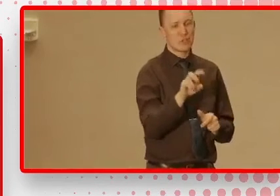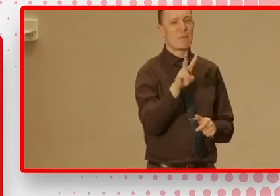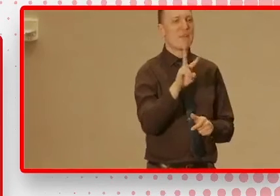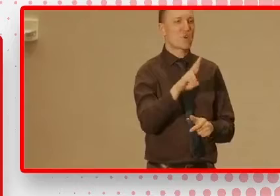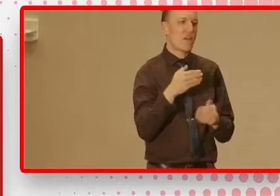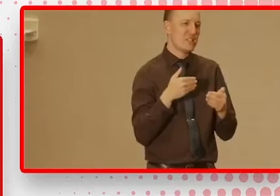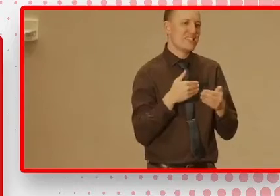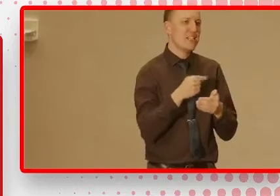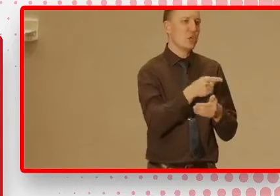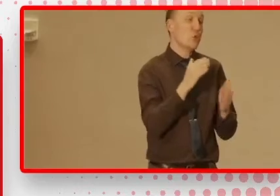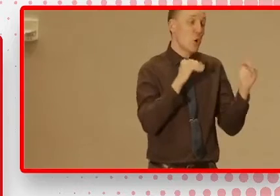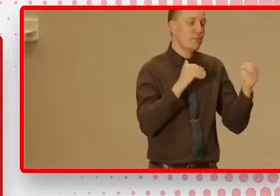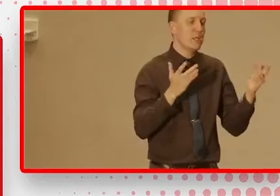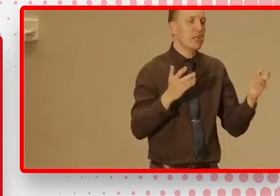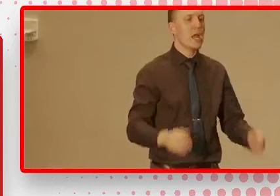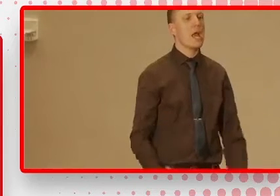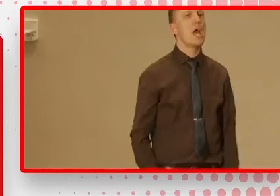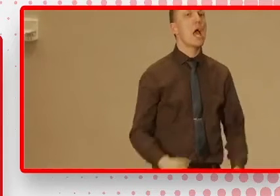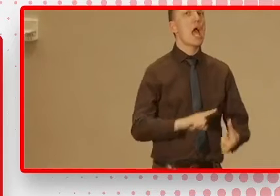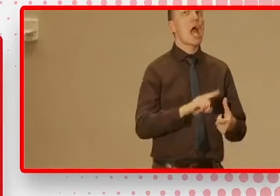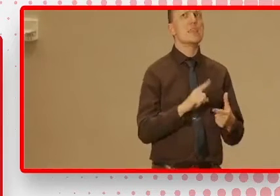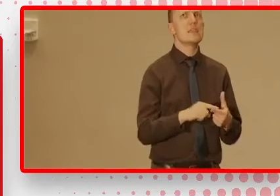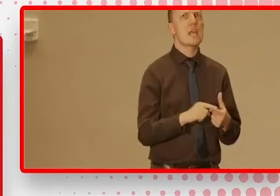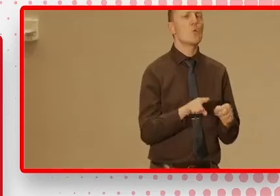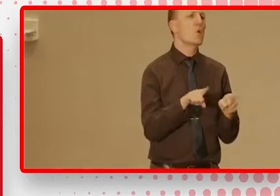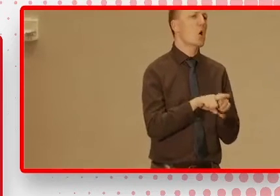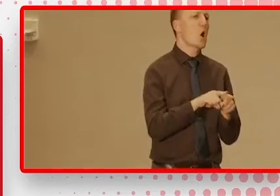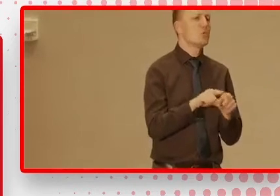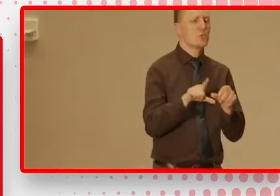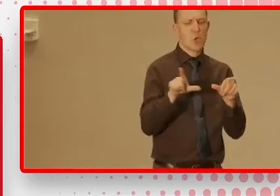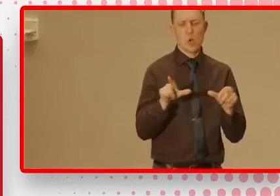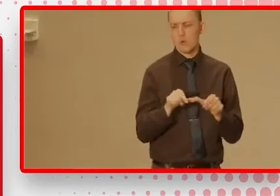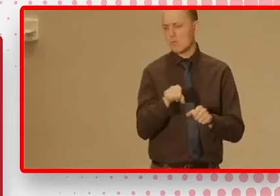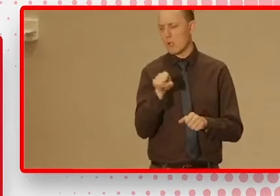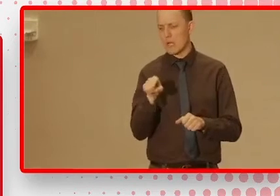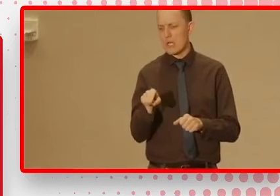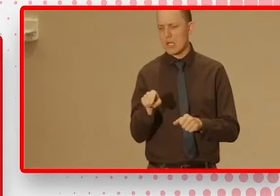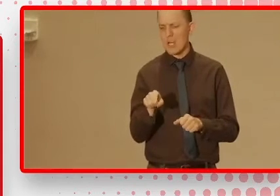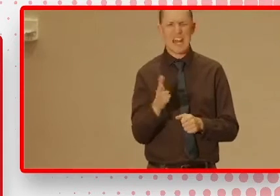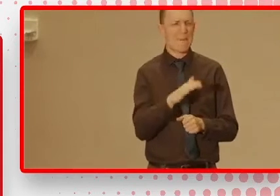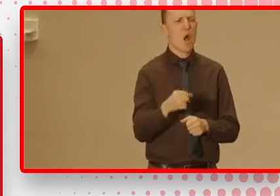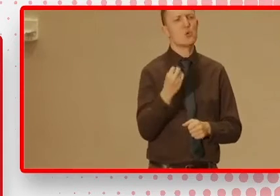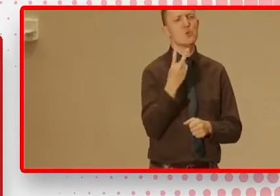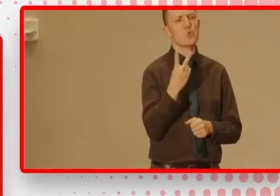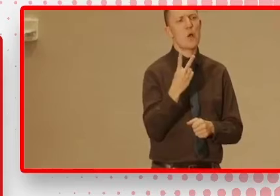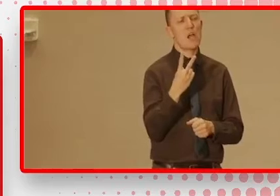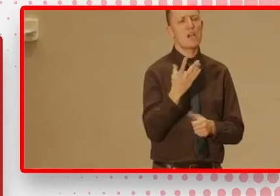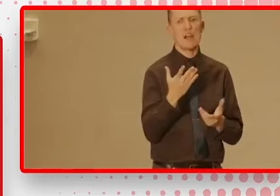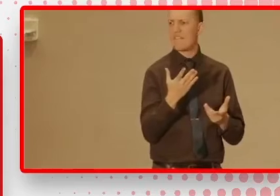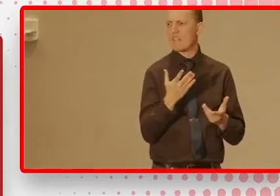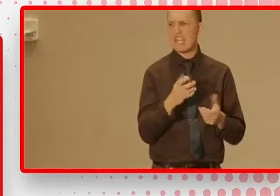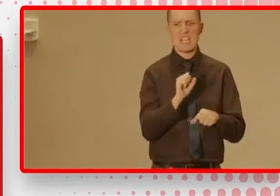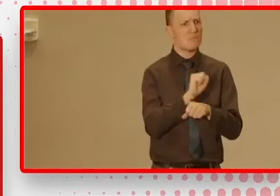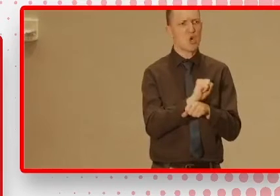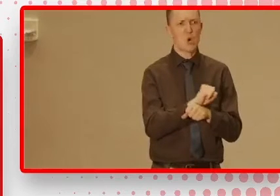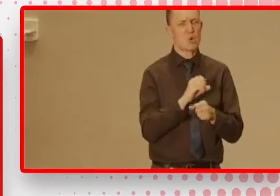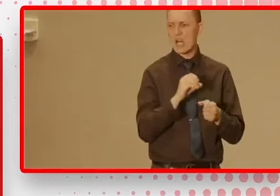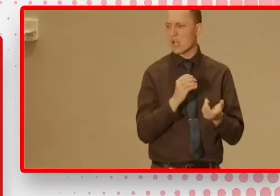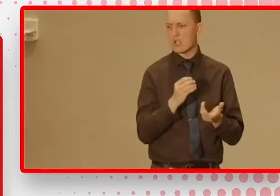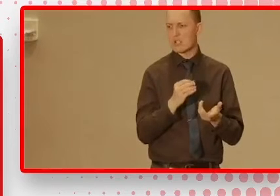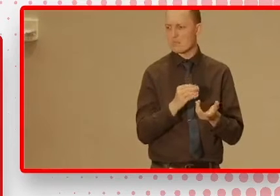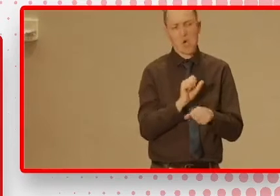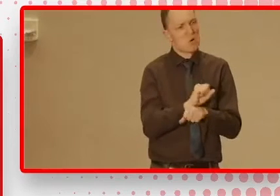to you, hopefully. And then we're co-located in about 12 of the career source locations across the state, which they are one of our